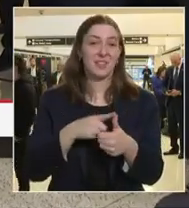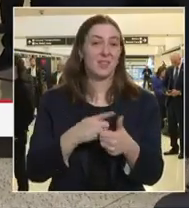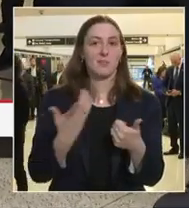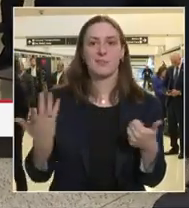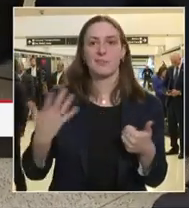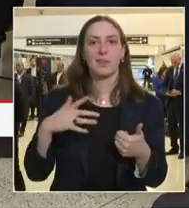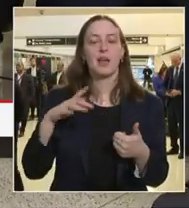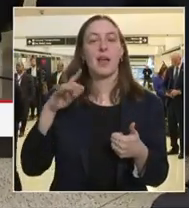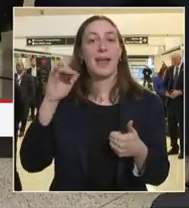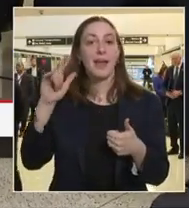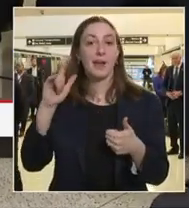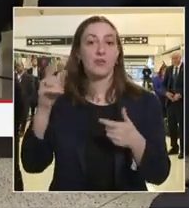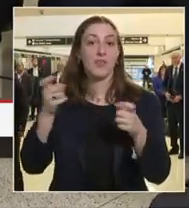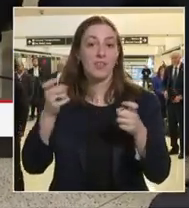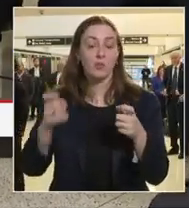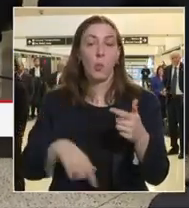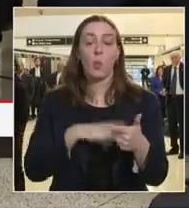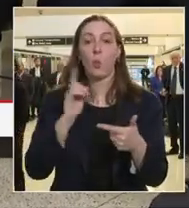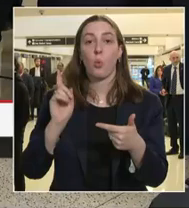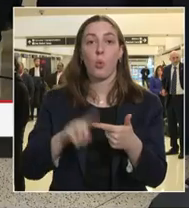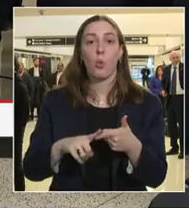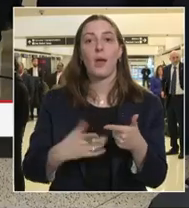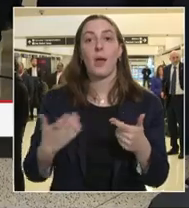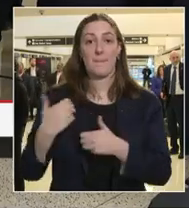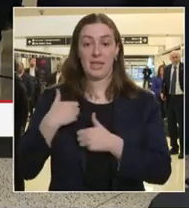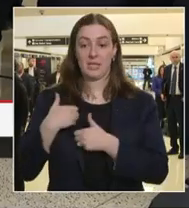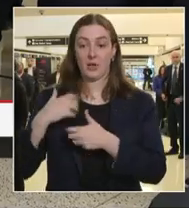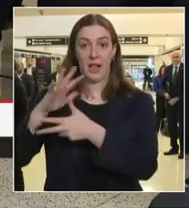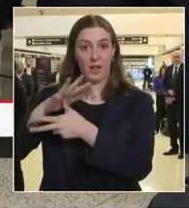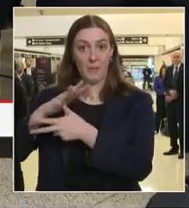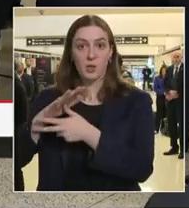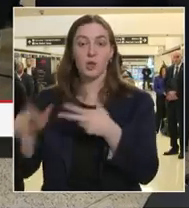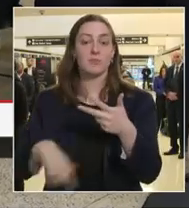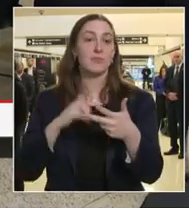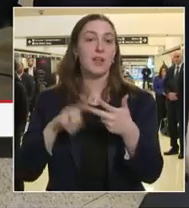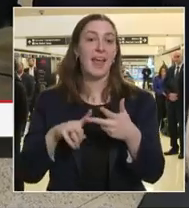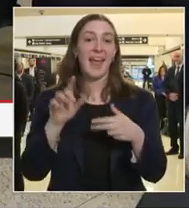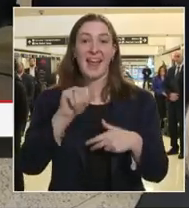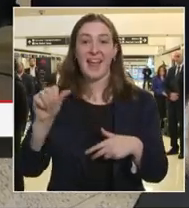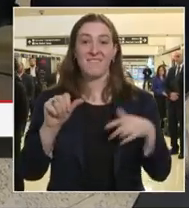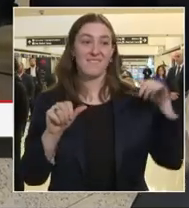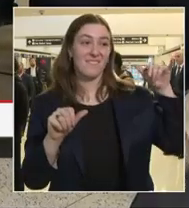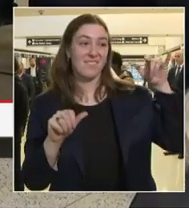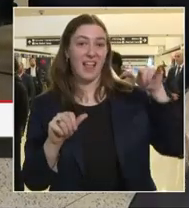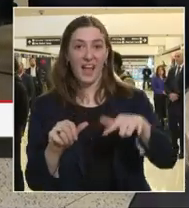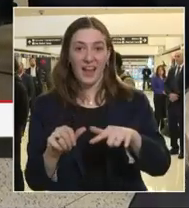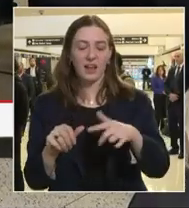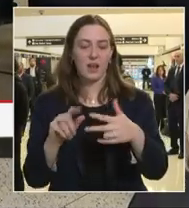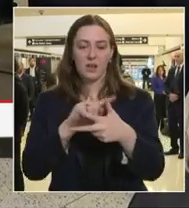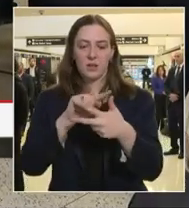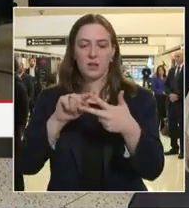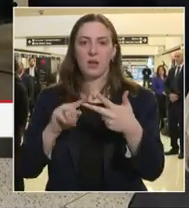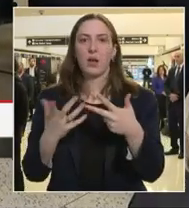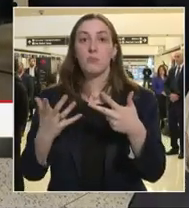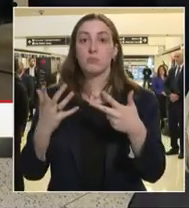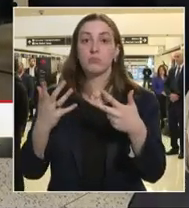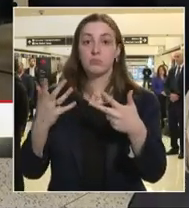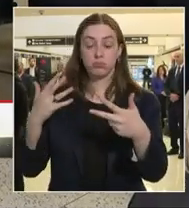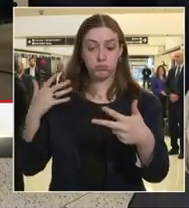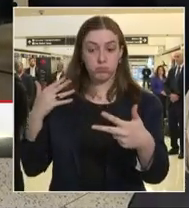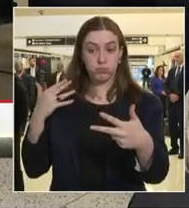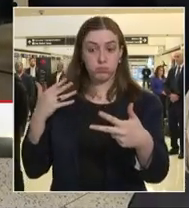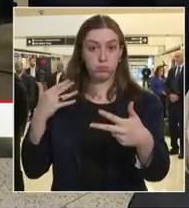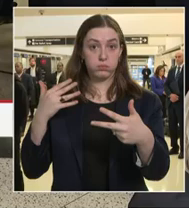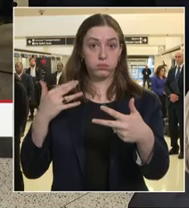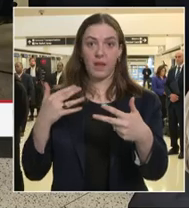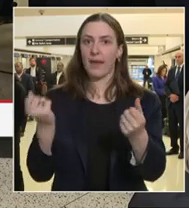military aircraft, helicopters, or the American flight, everything was standard in the lead